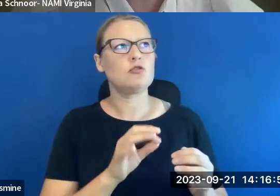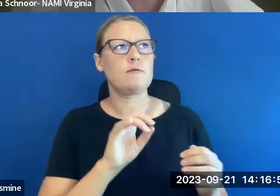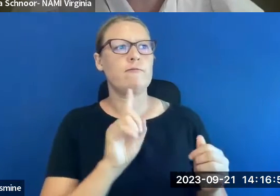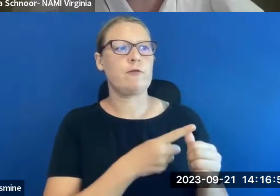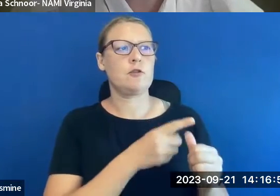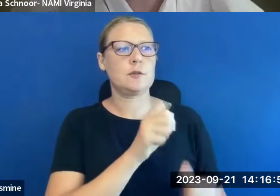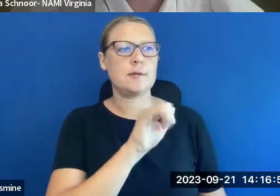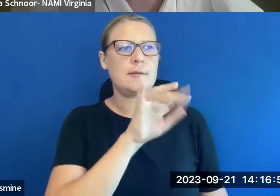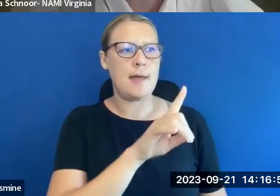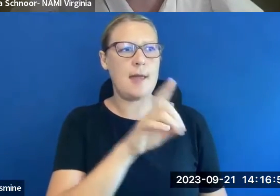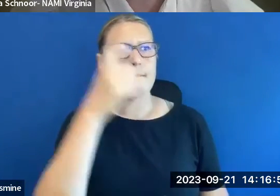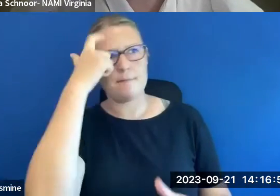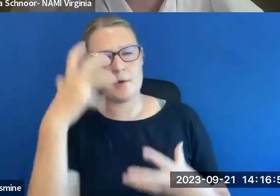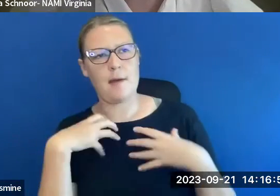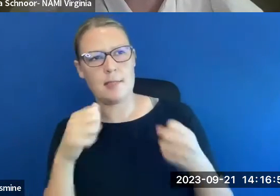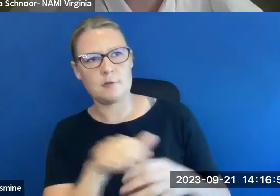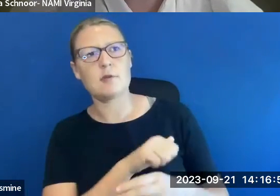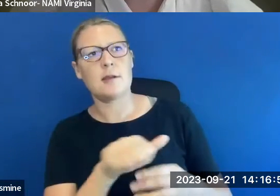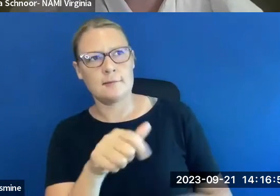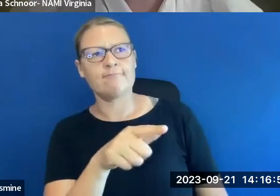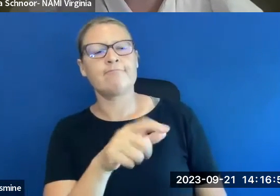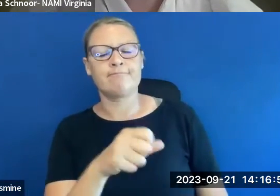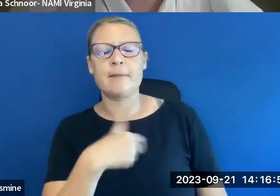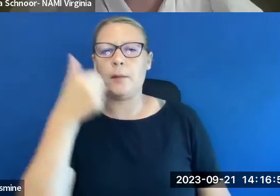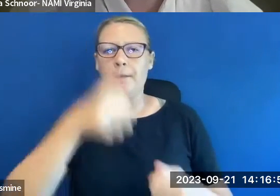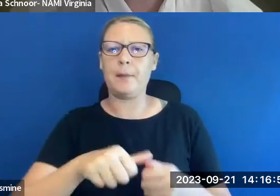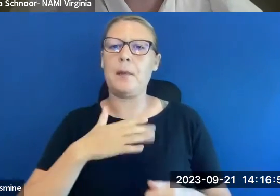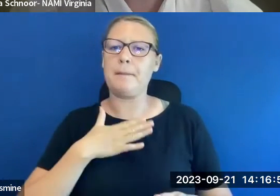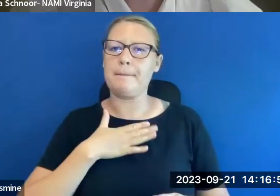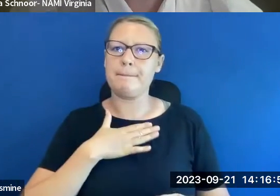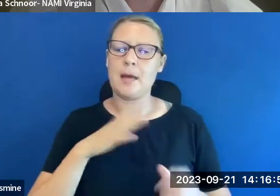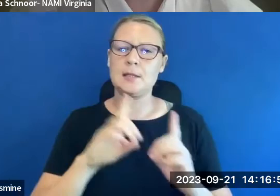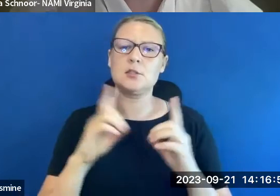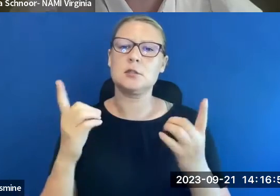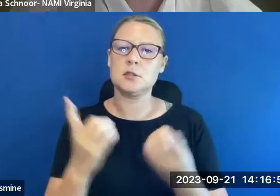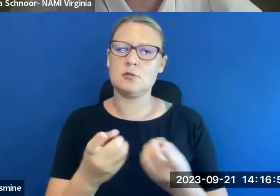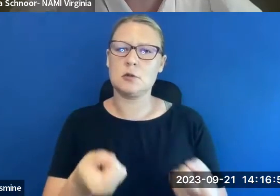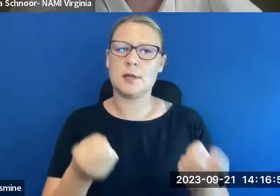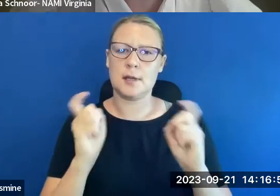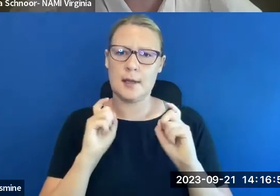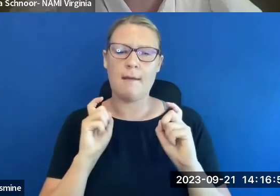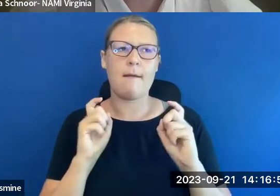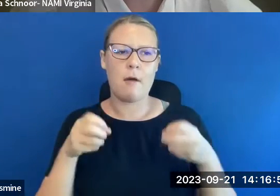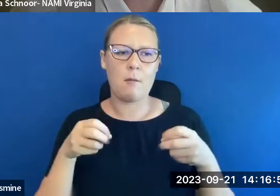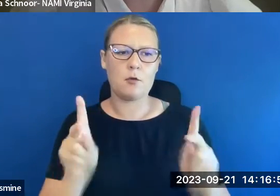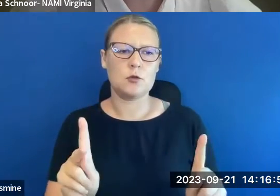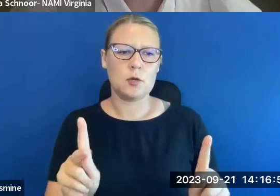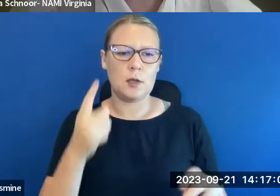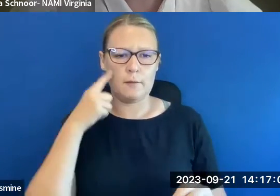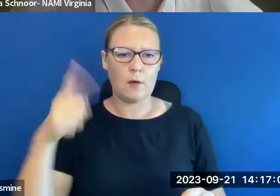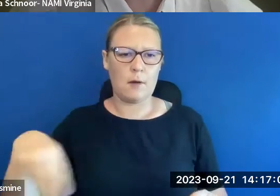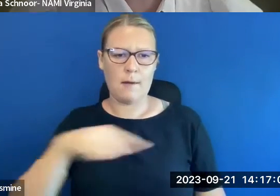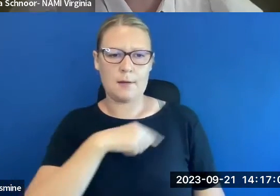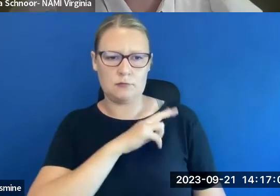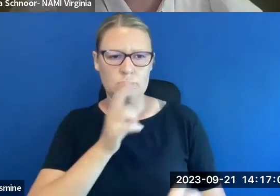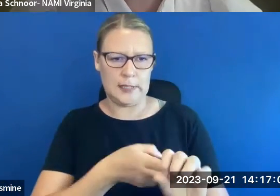I do recall that my district had provided an opportunity for specific folks in our building to attend that.